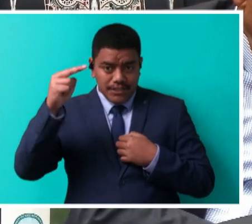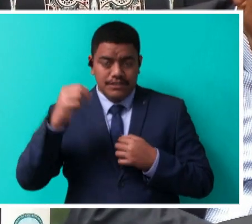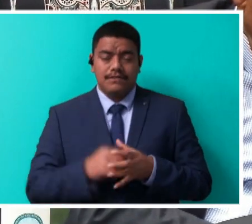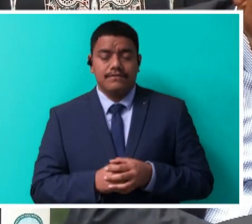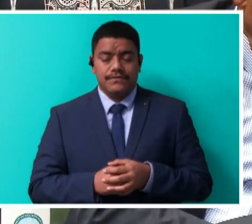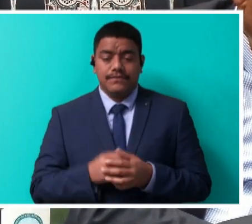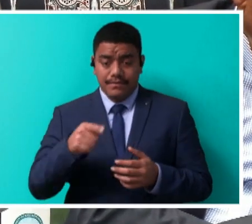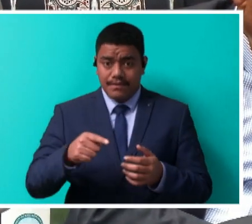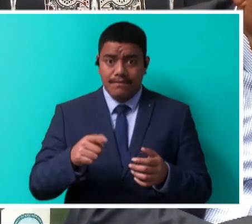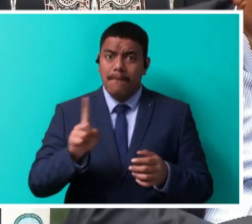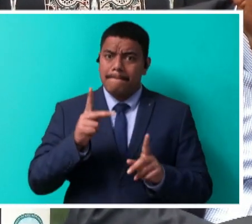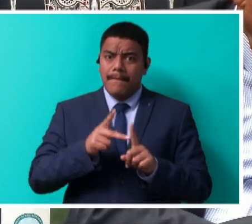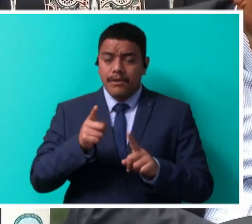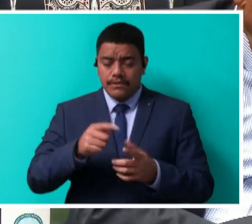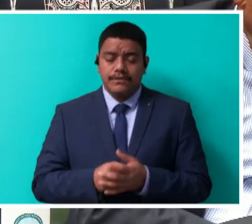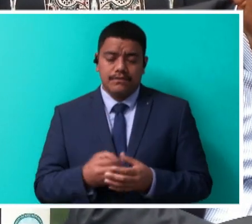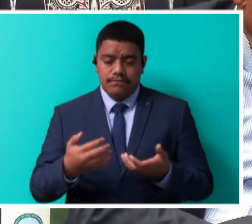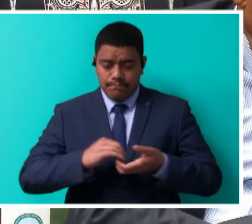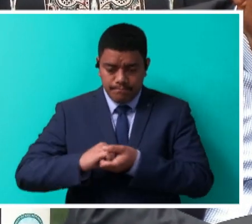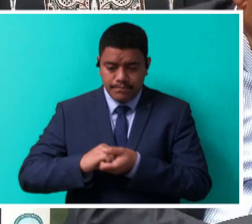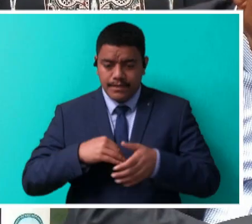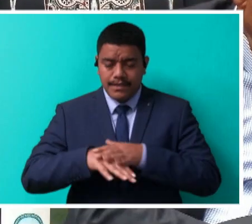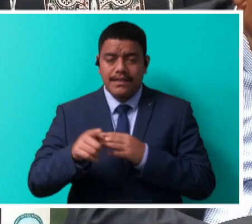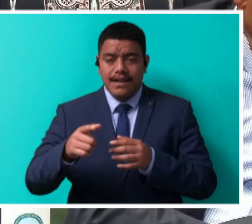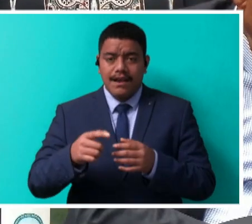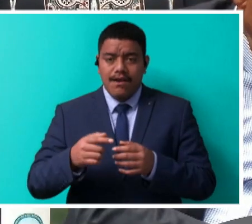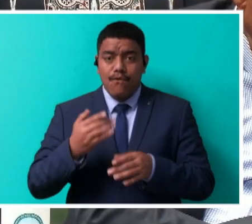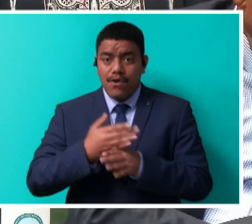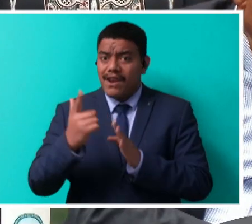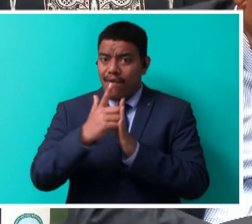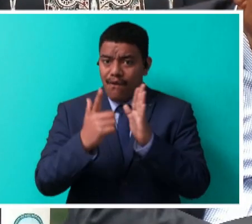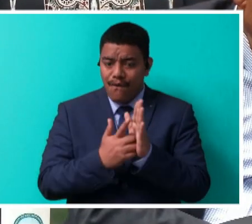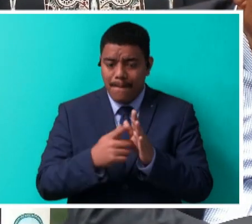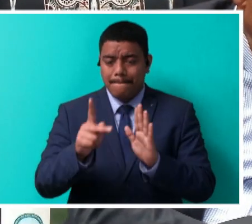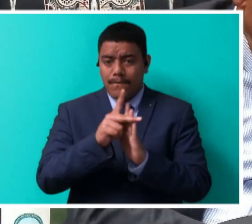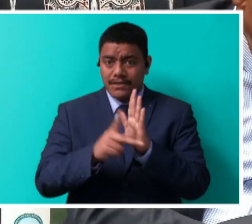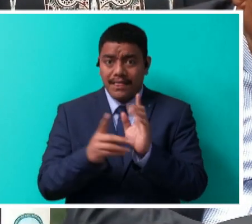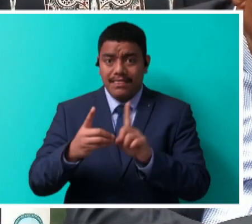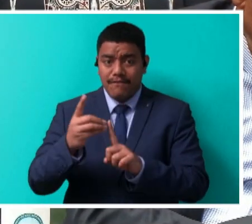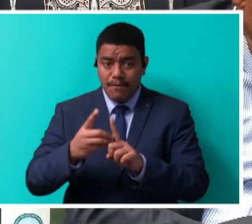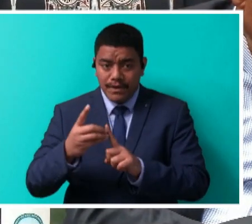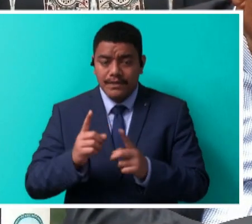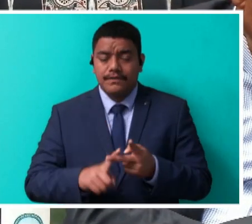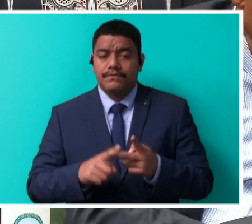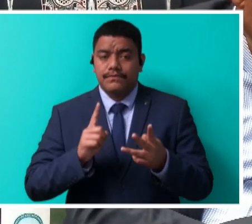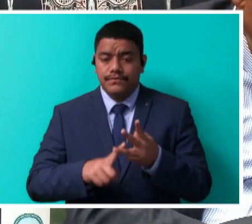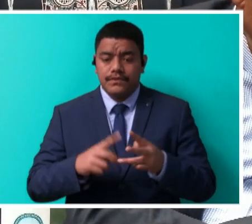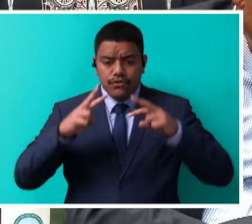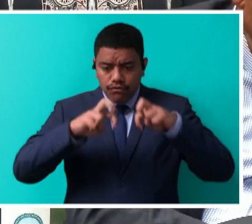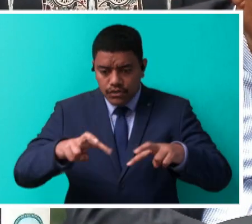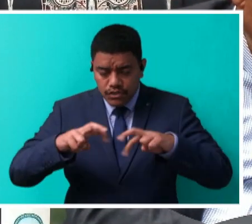These MOU objectives include collaboration in legal aid, policy development,